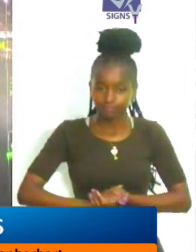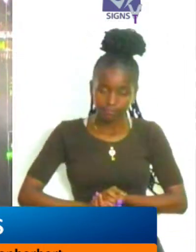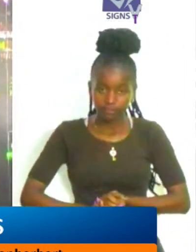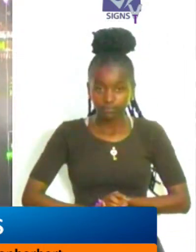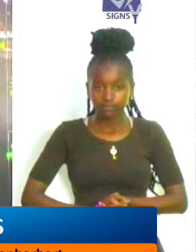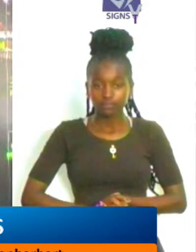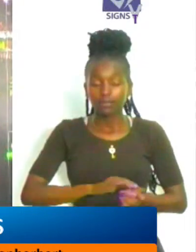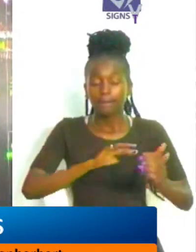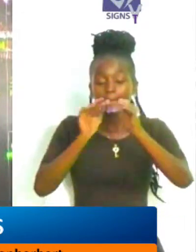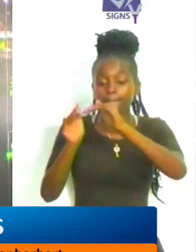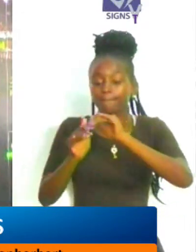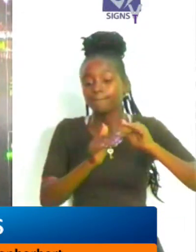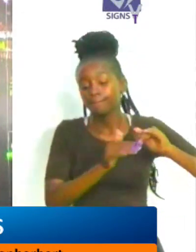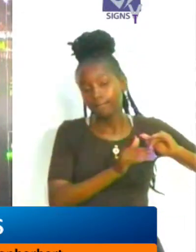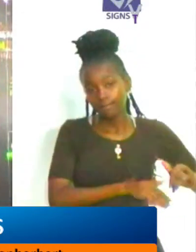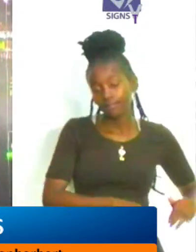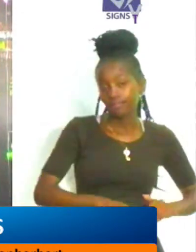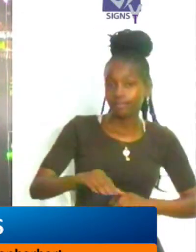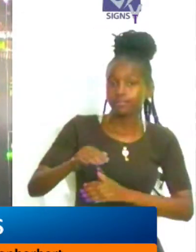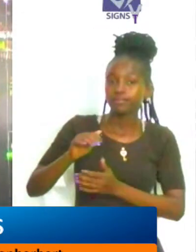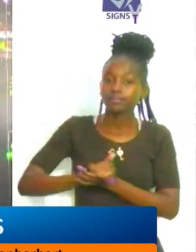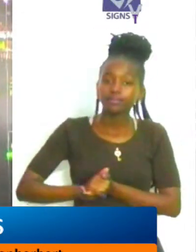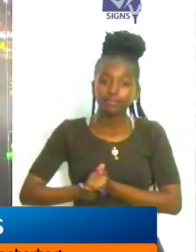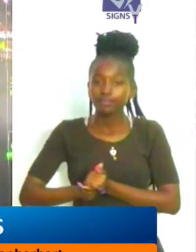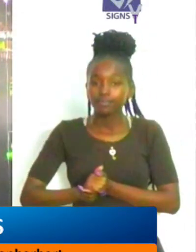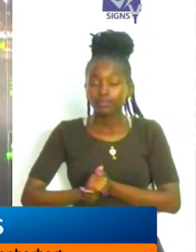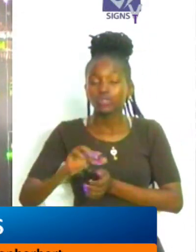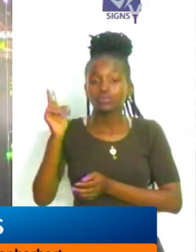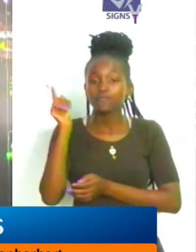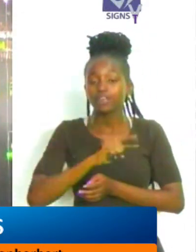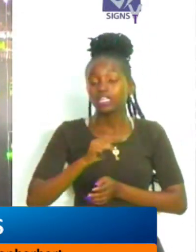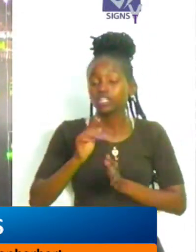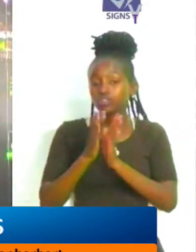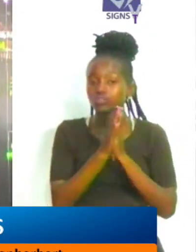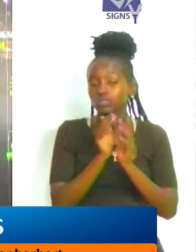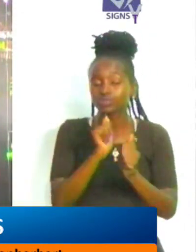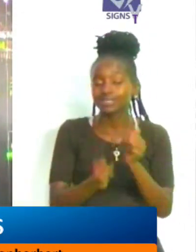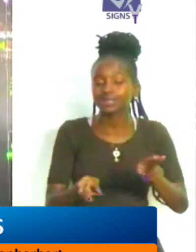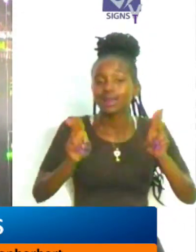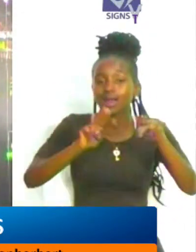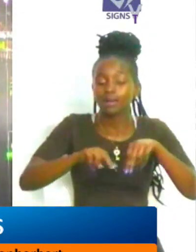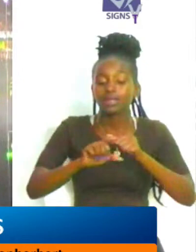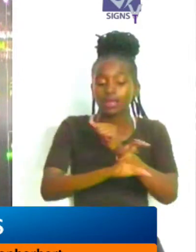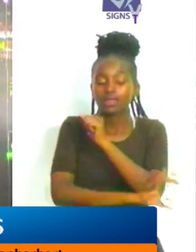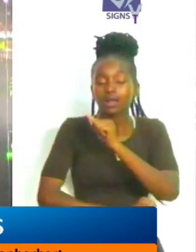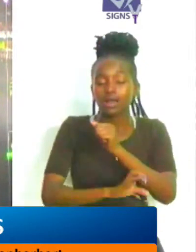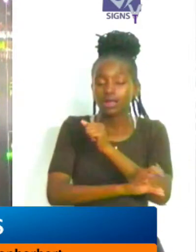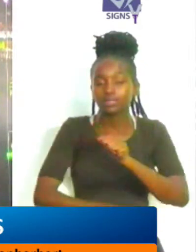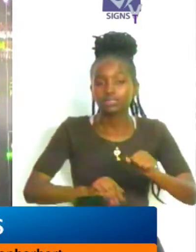And away from that inauguration, we come to the end of stories that are making headlines in the country. We're going to take a